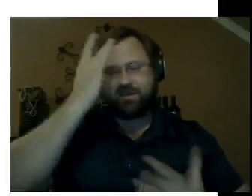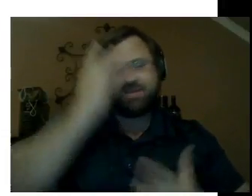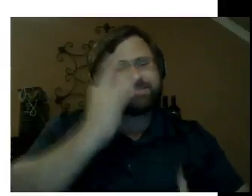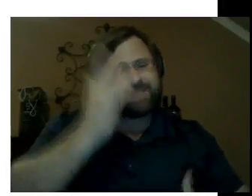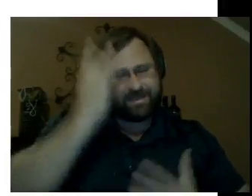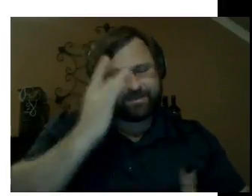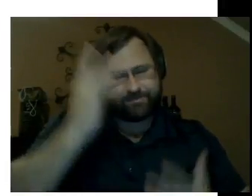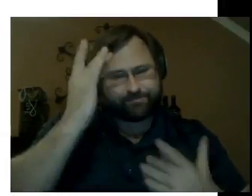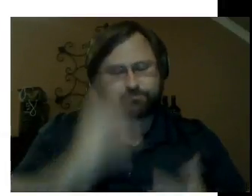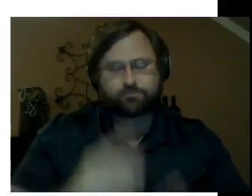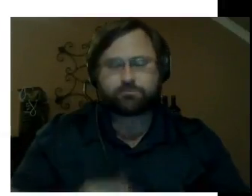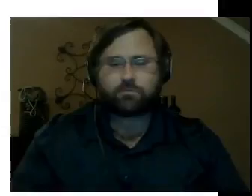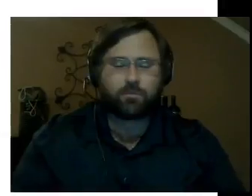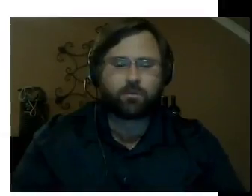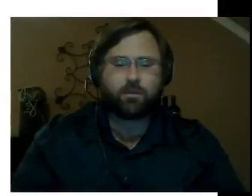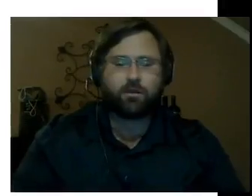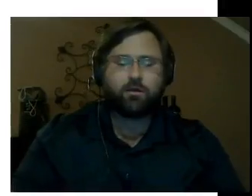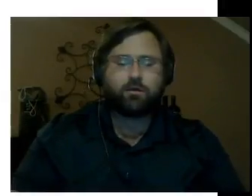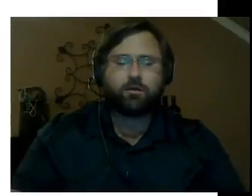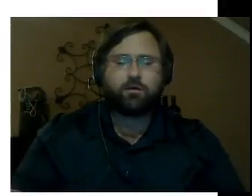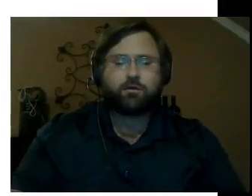be sickly.